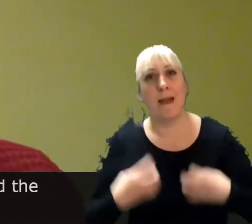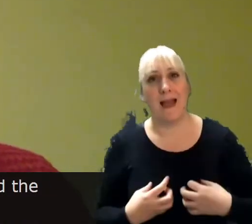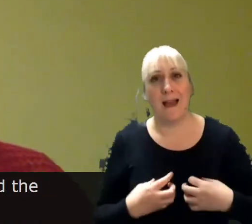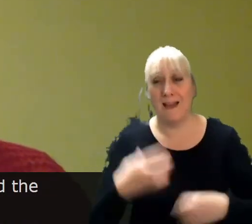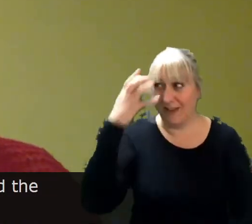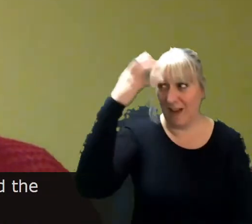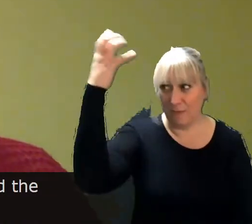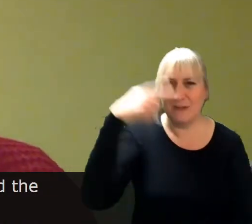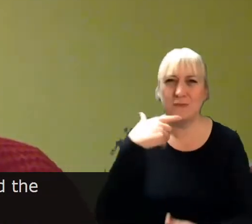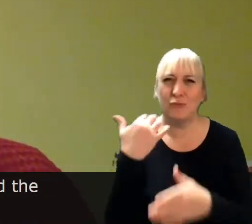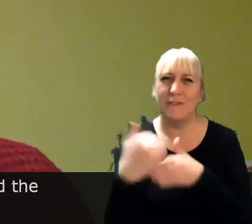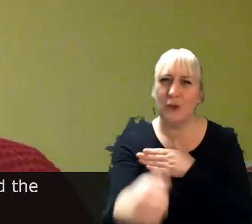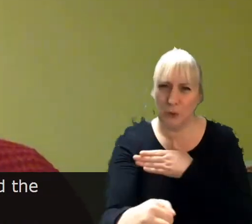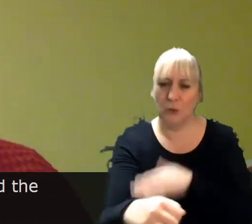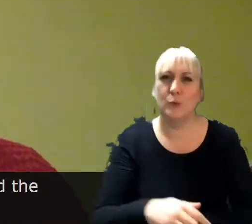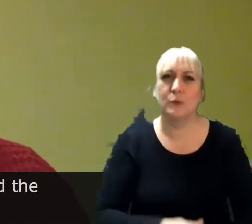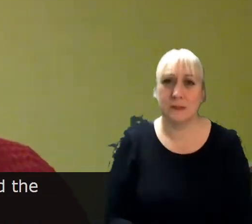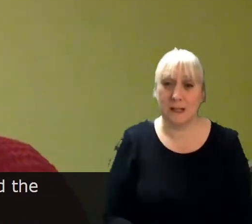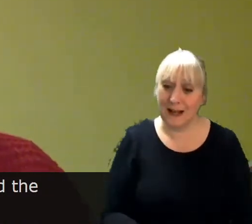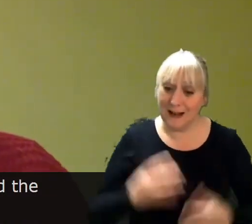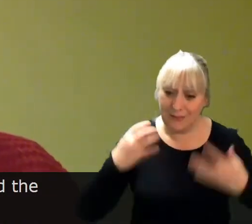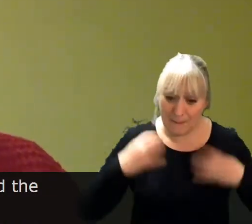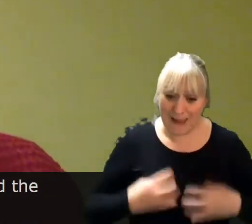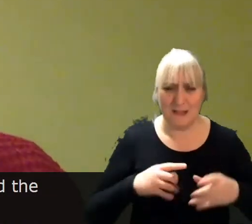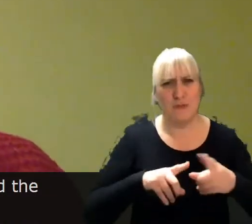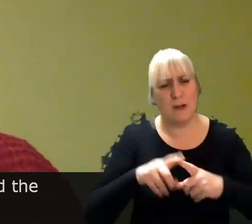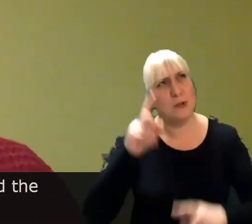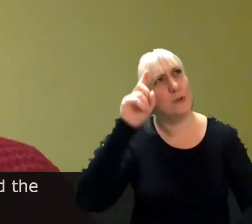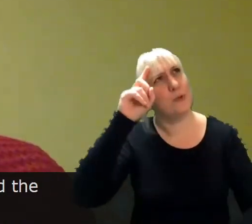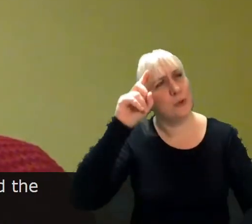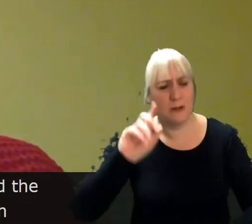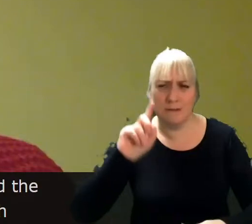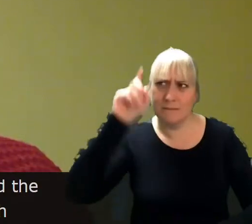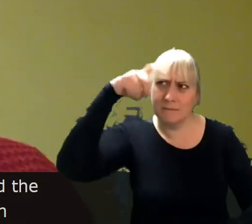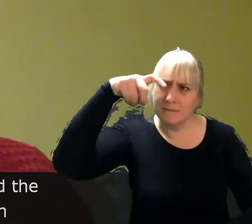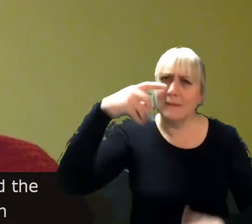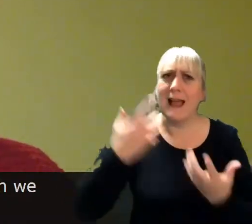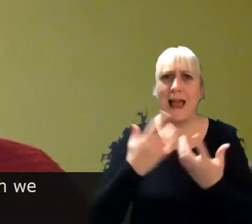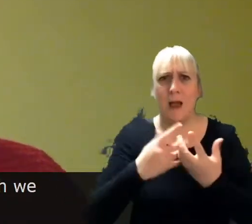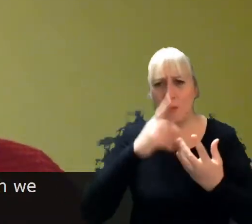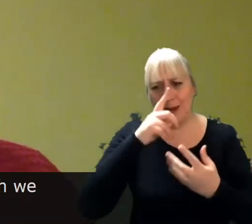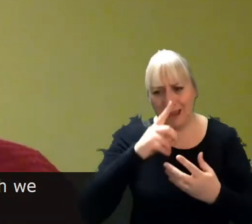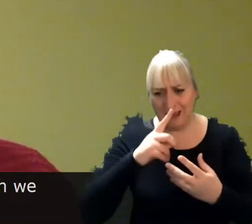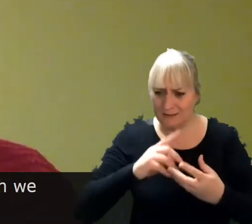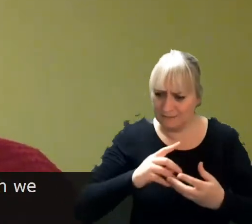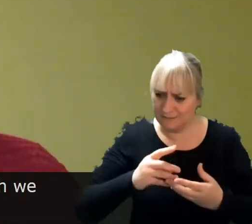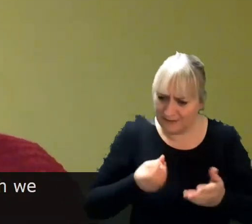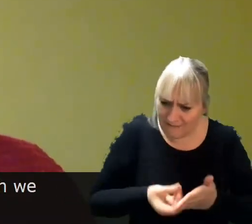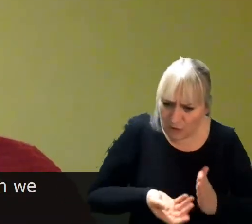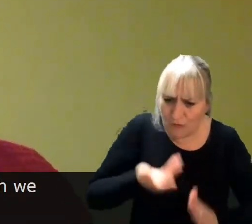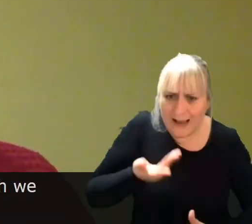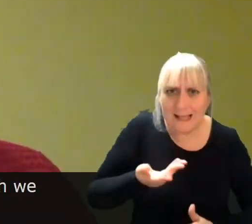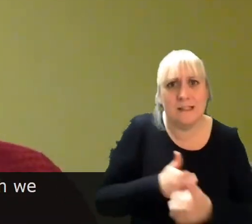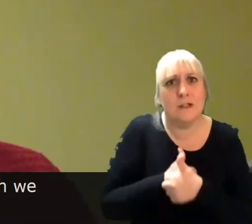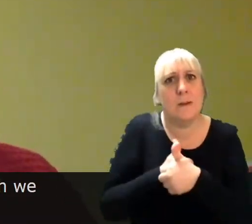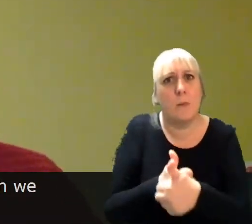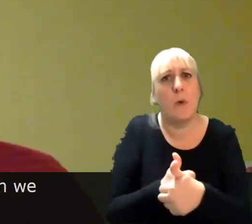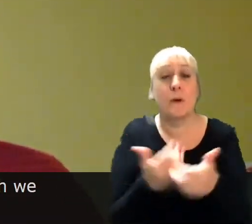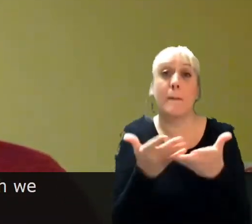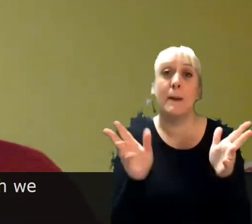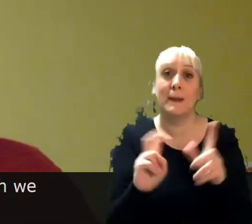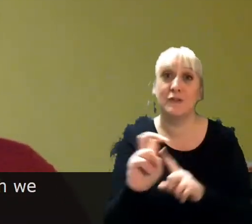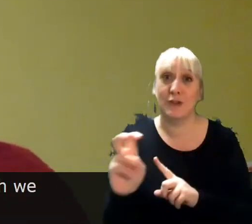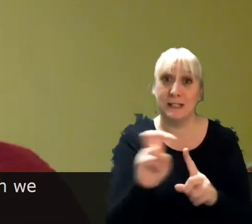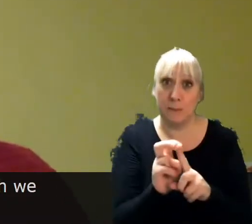in the ways in which we could raise money to support London Transport. You have supported it, and the government are